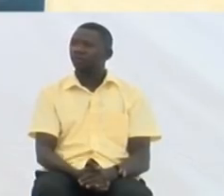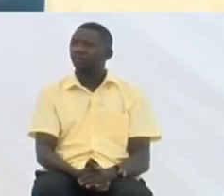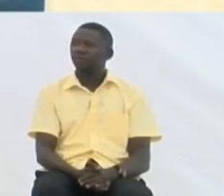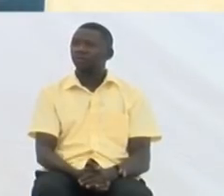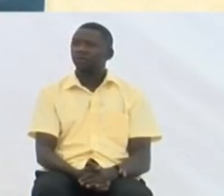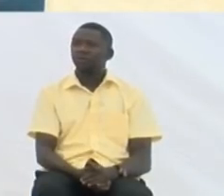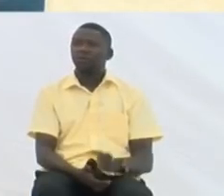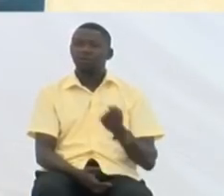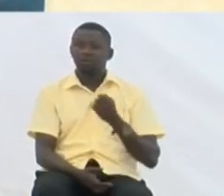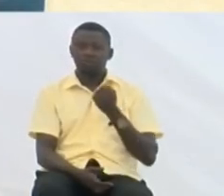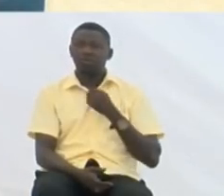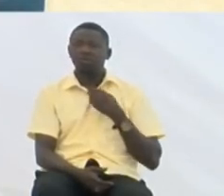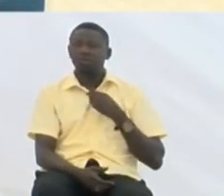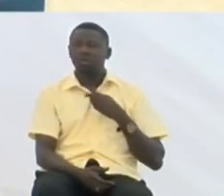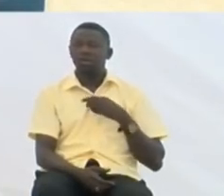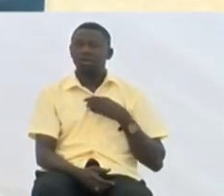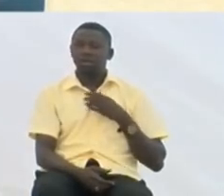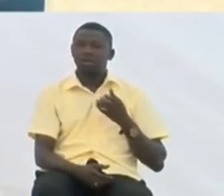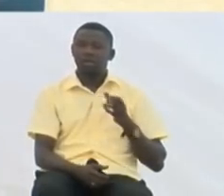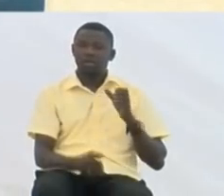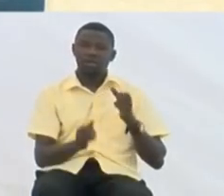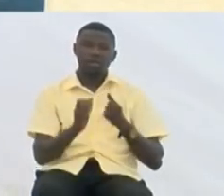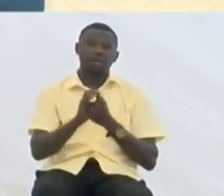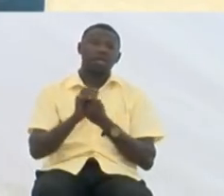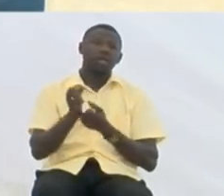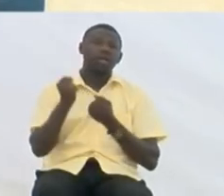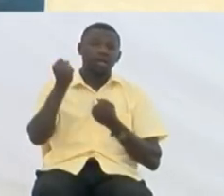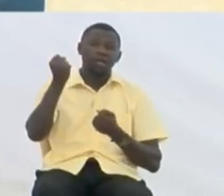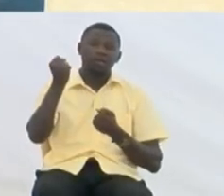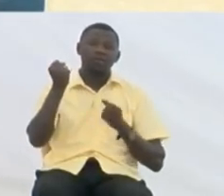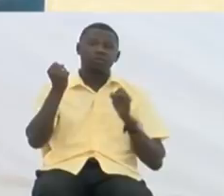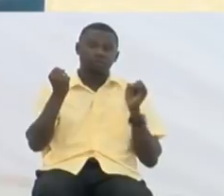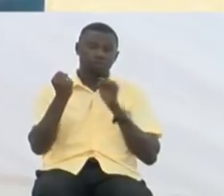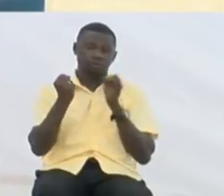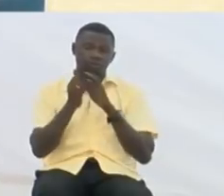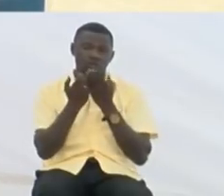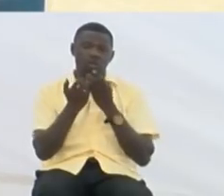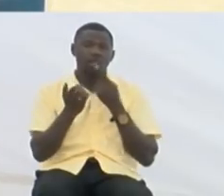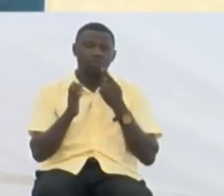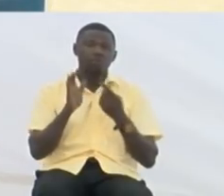Because I held the Quran and I swore to it.